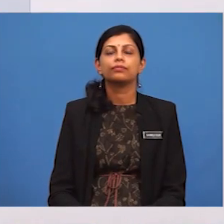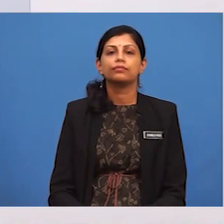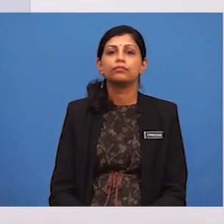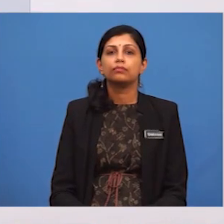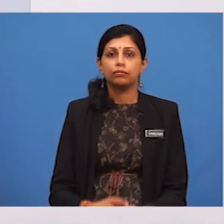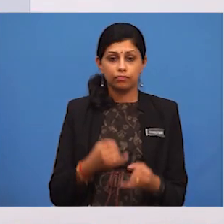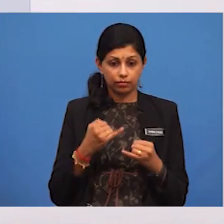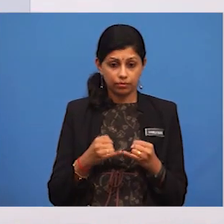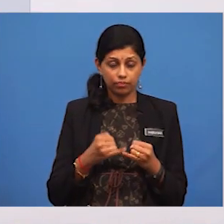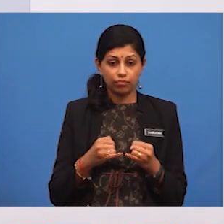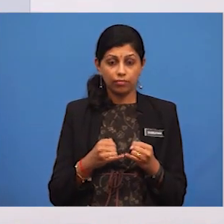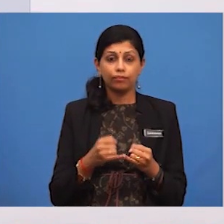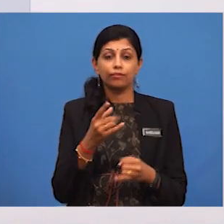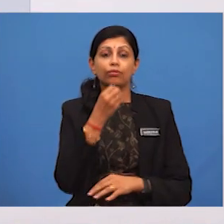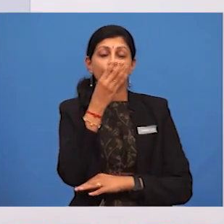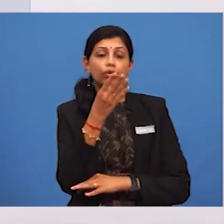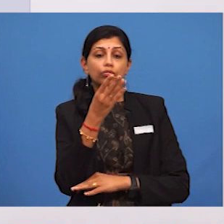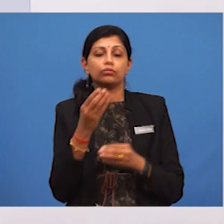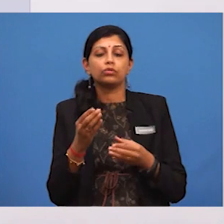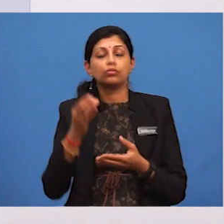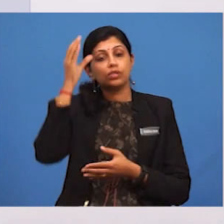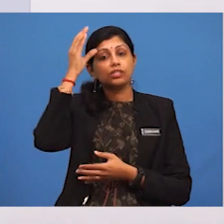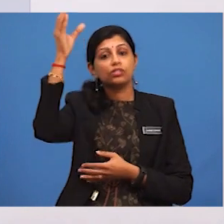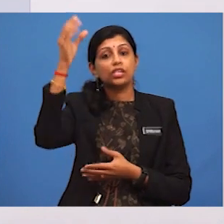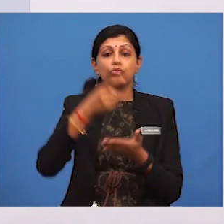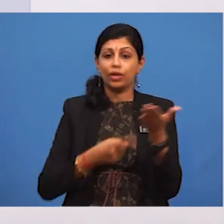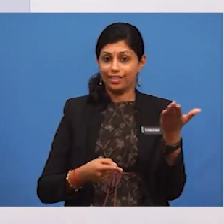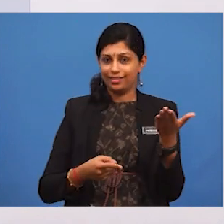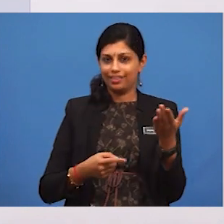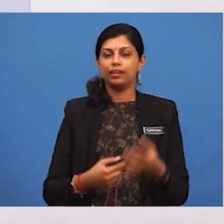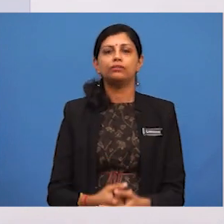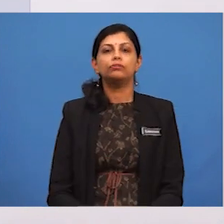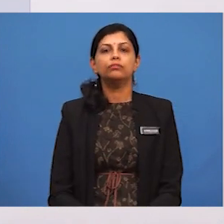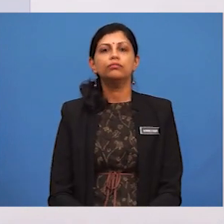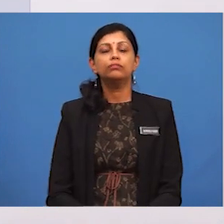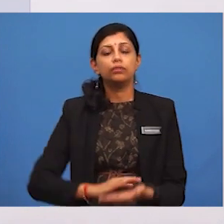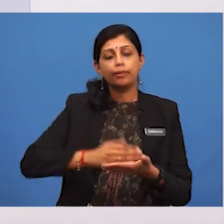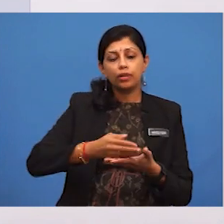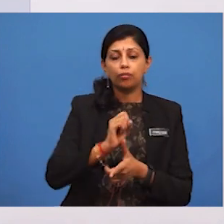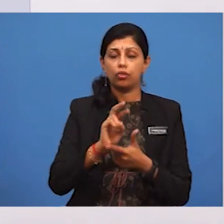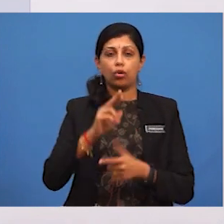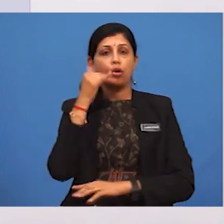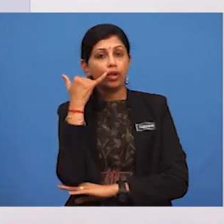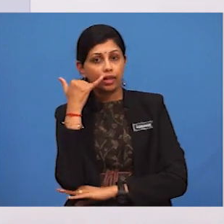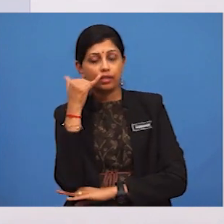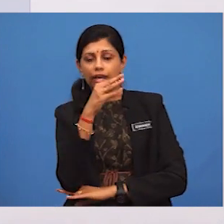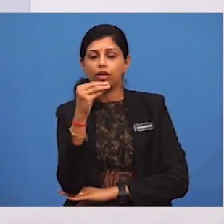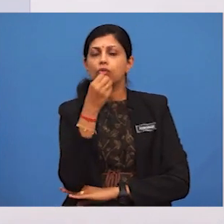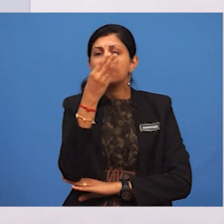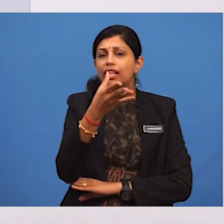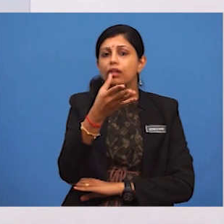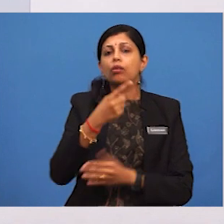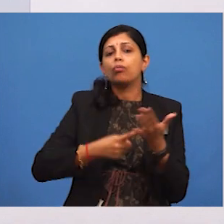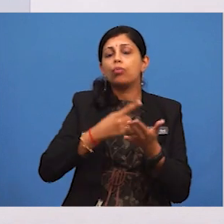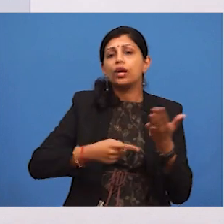Finally, I would recommend a laptop than a mobile phone because you can have a group